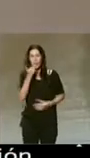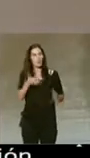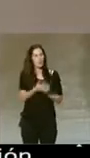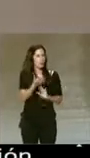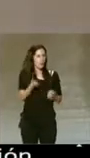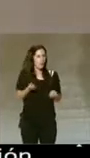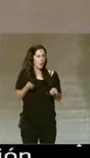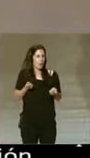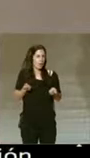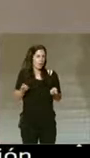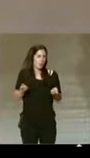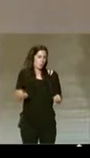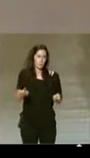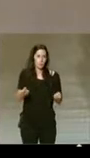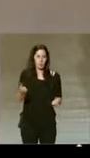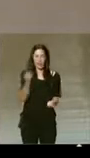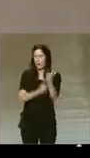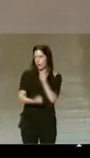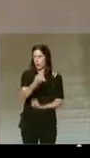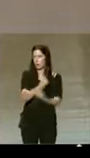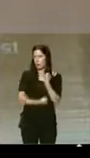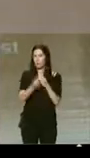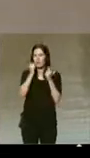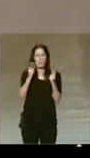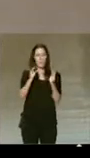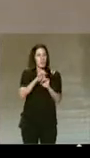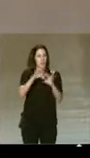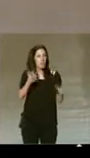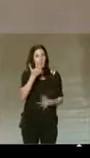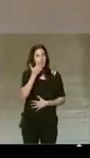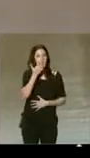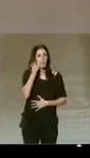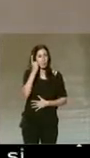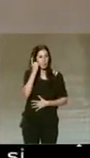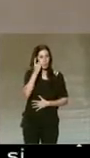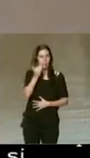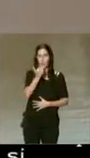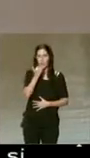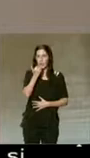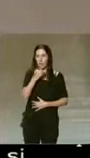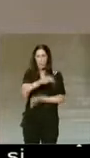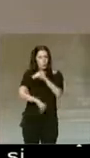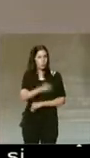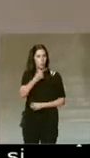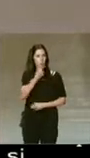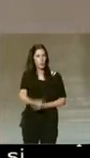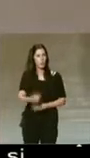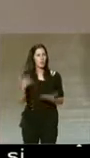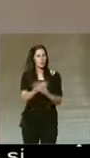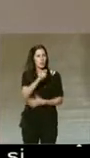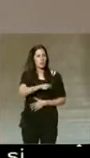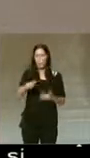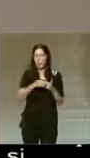cost saving. Let's be honest. I mean, if we manage our ATMs to be user-friendly, available